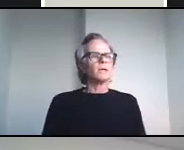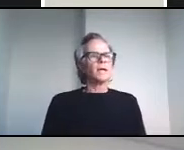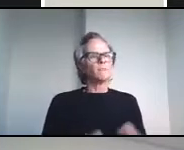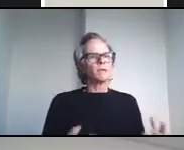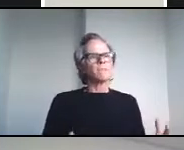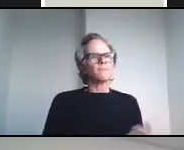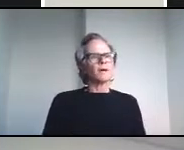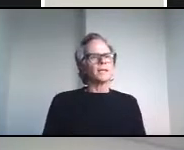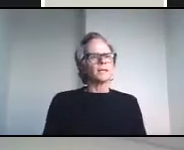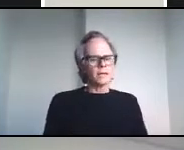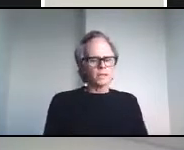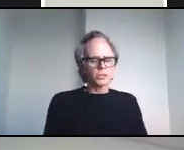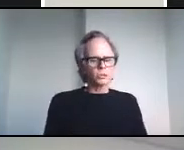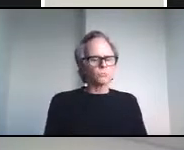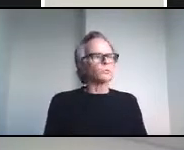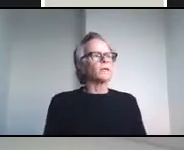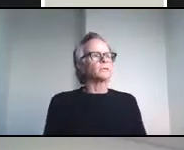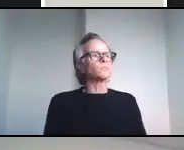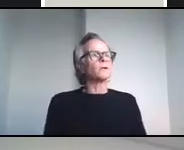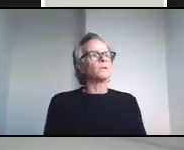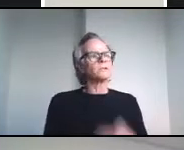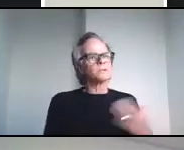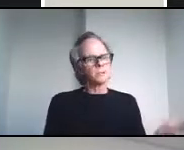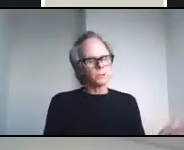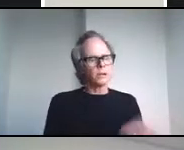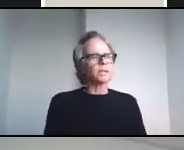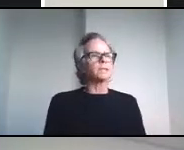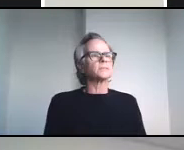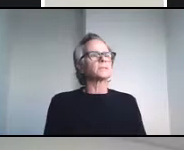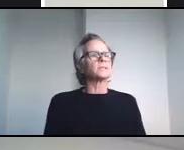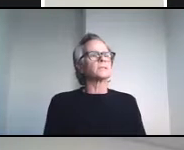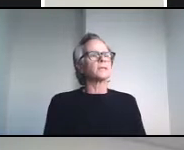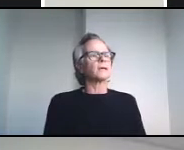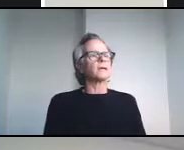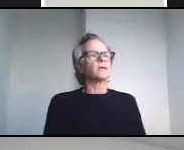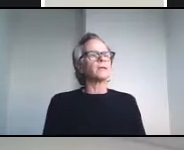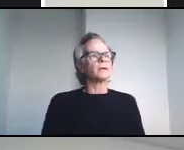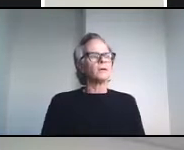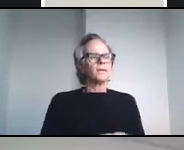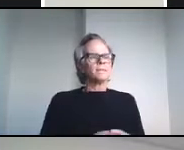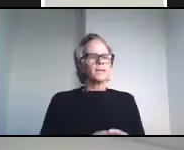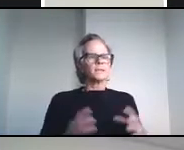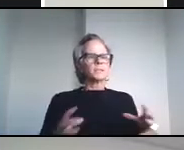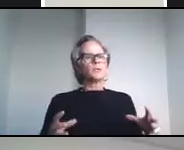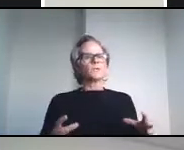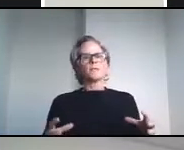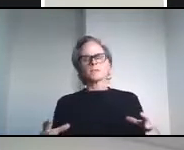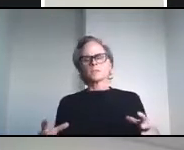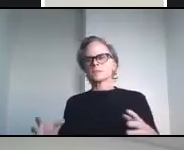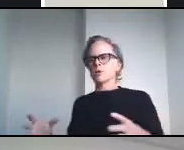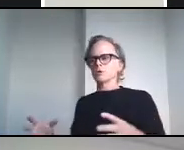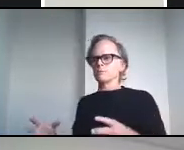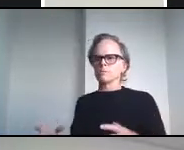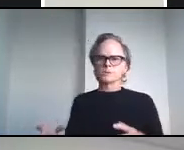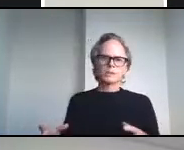configured. And we are providing a lactation room as well that is not in existence in that library now. At the center of things